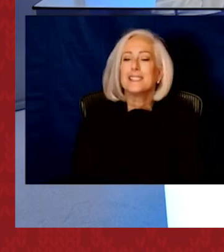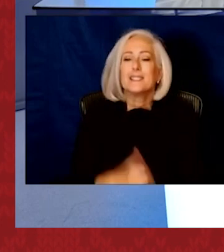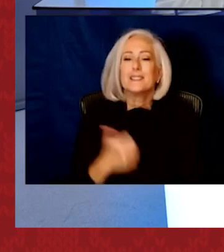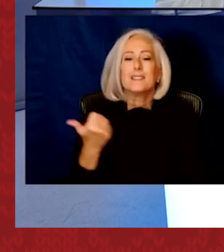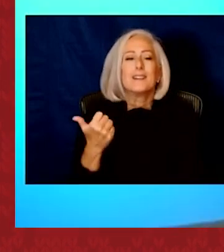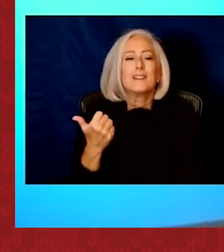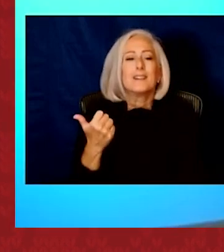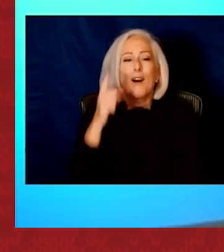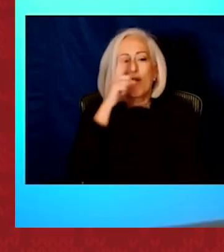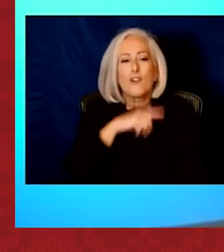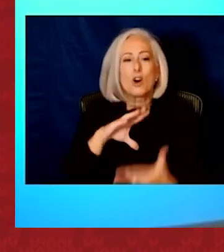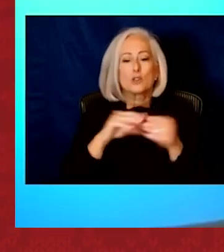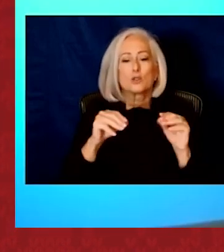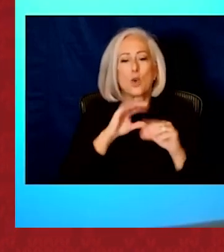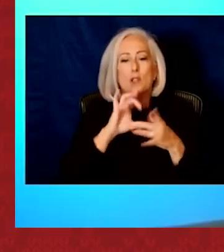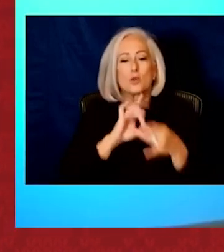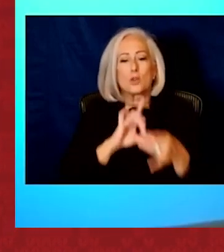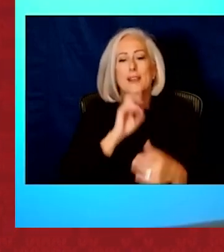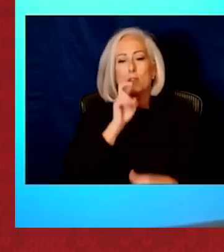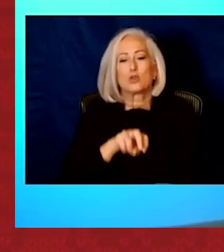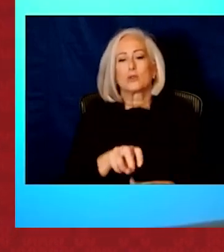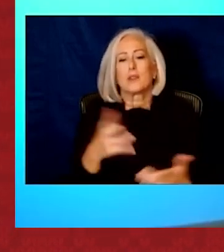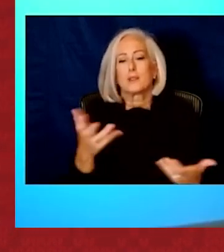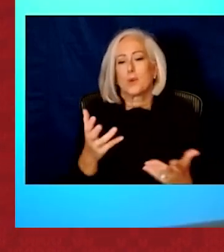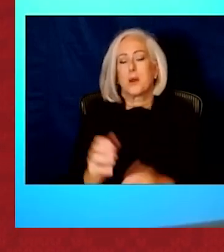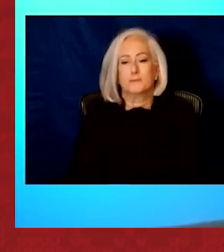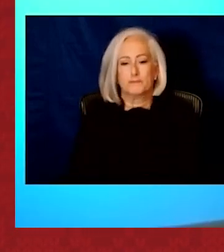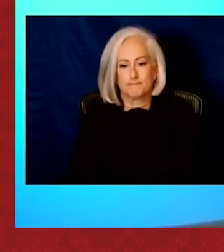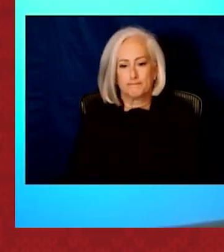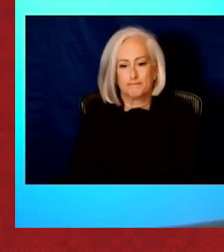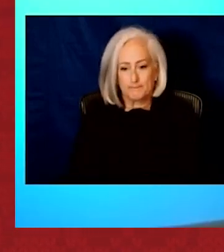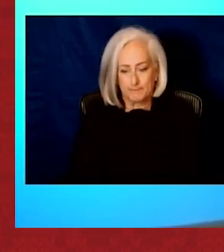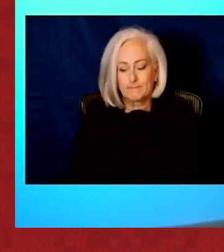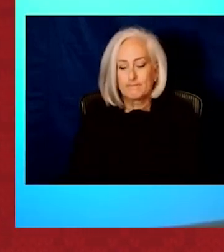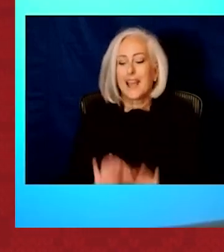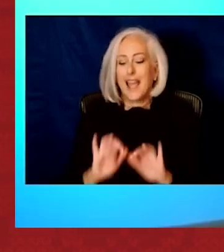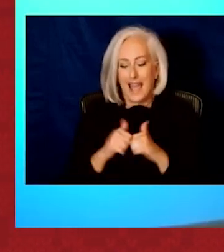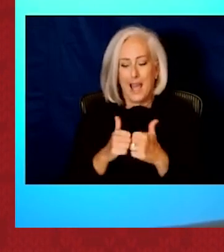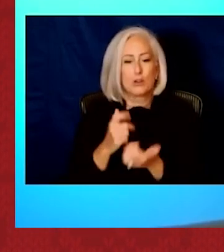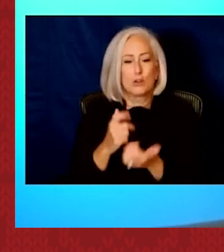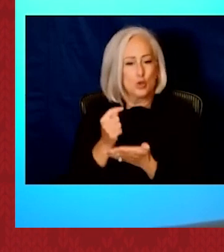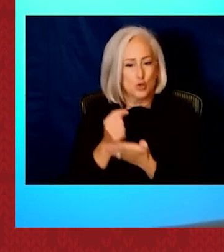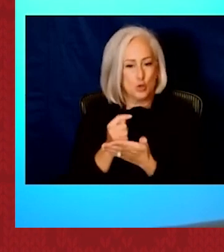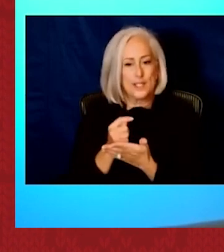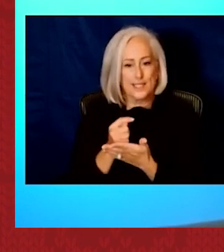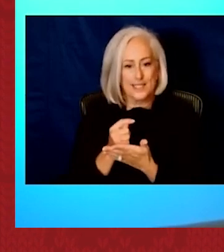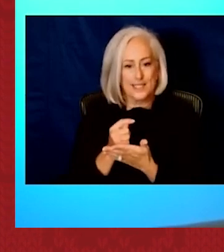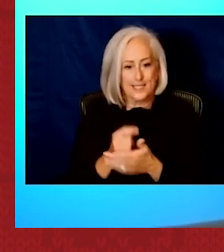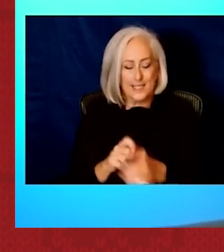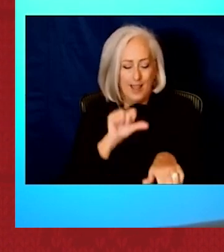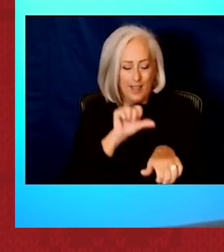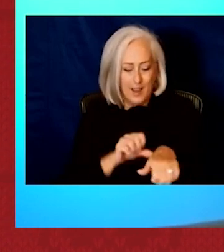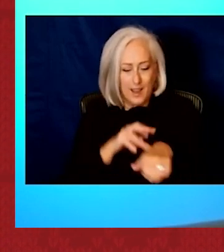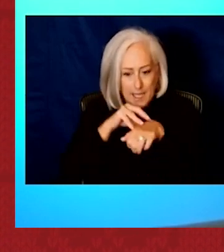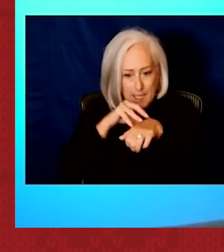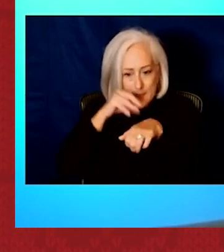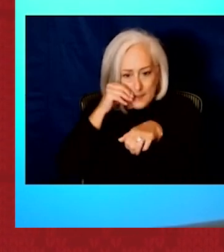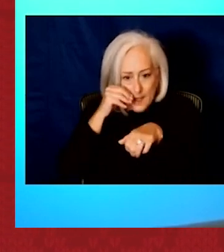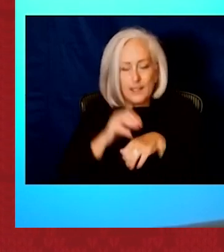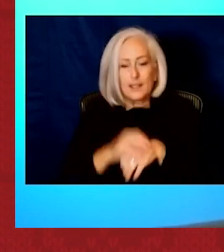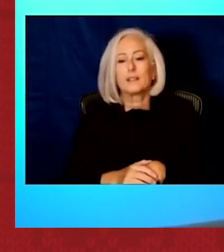snake bites? Well, I think a lot of the myths about how to treat it, about in the cutting, sucking, whatnot.